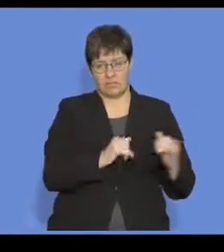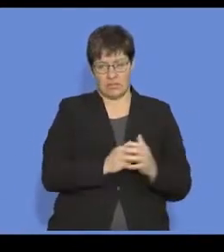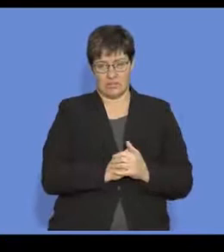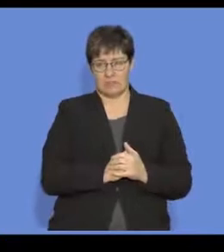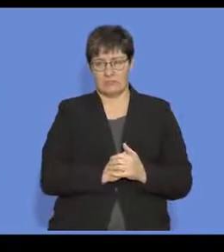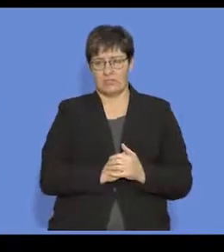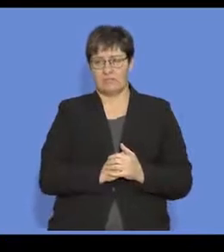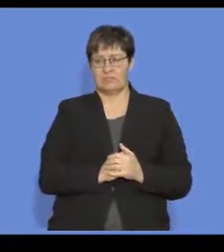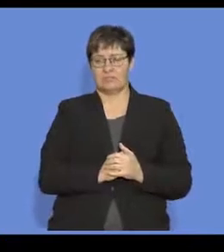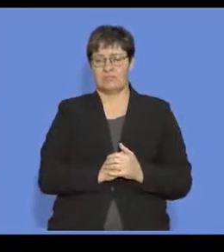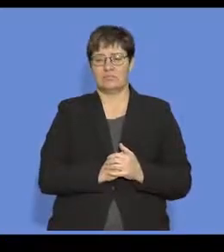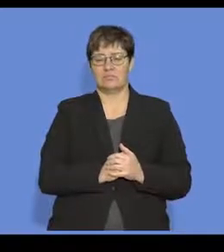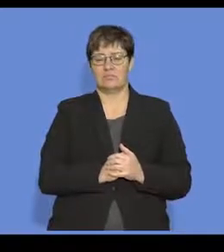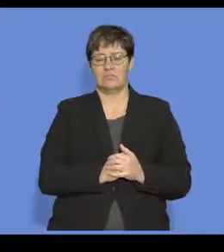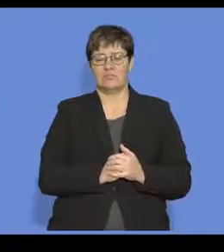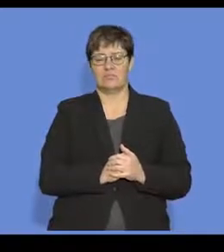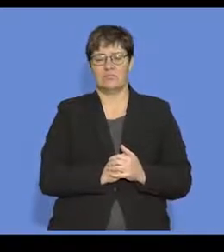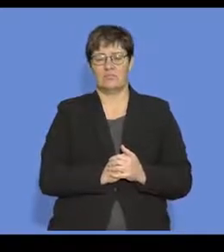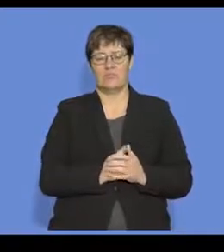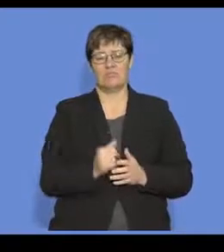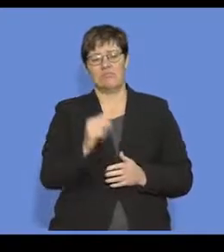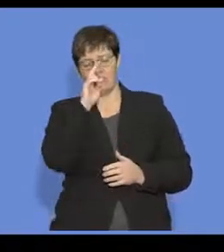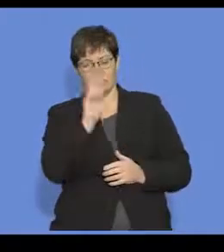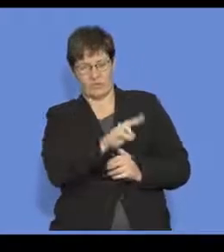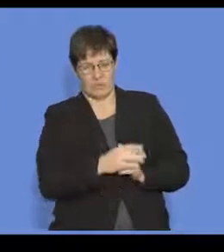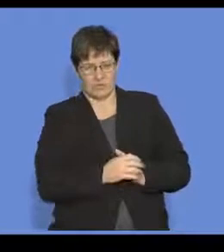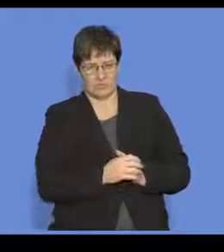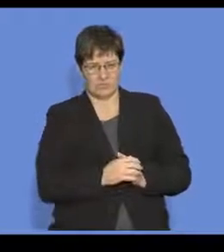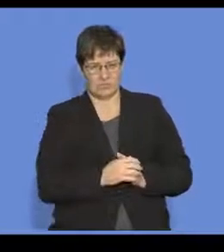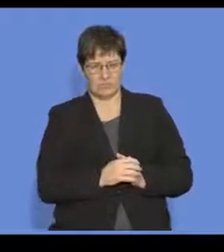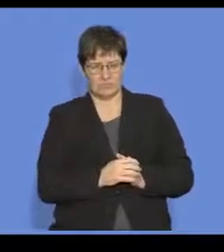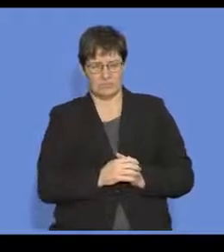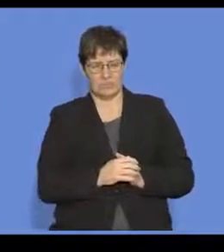introduction. So under introduction, let's look at this.